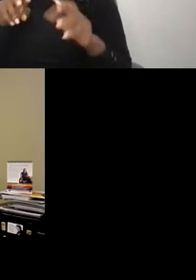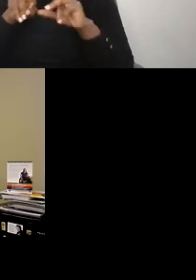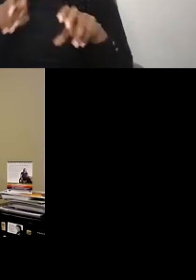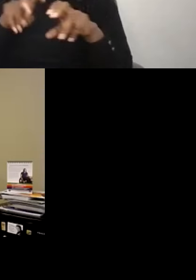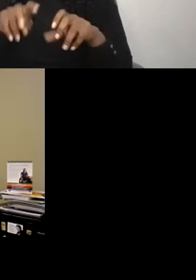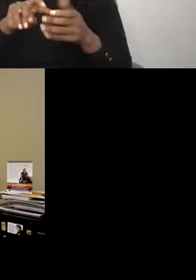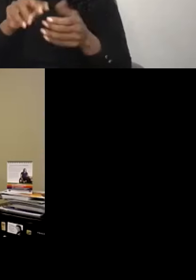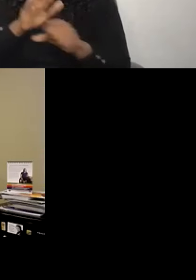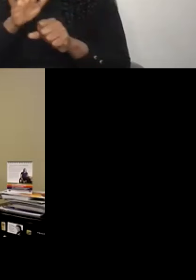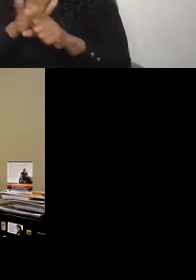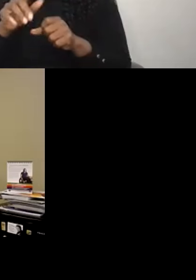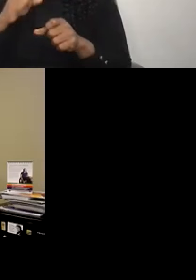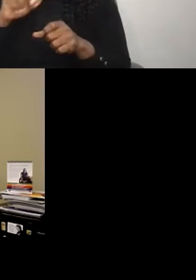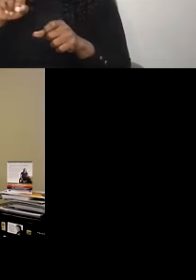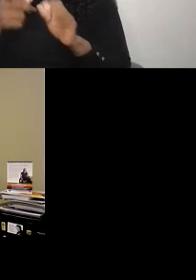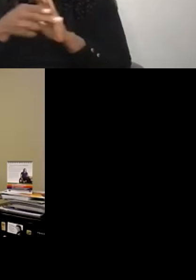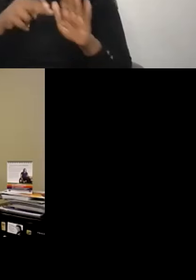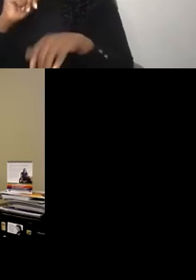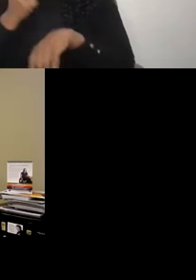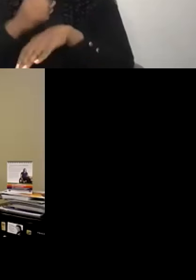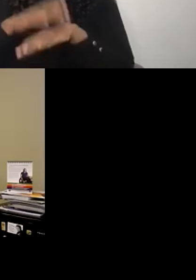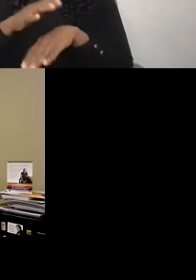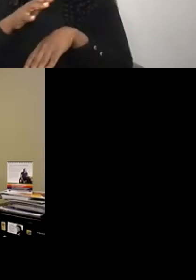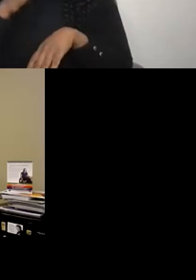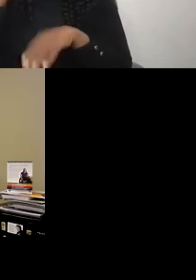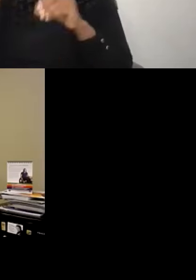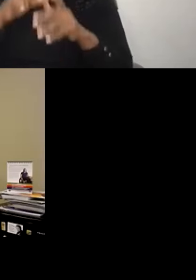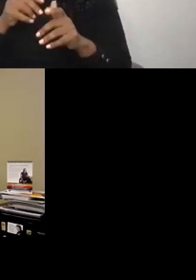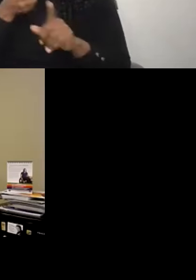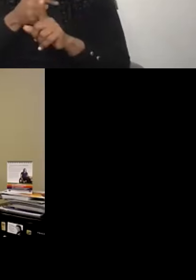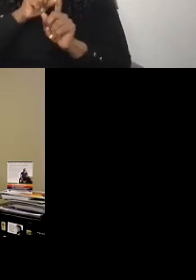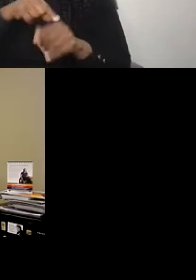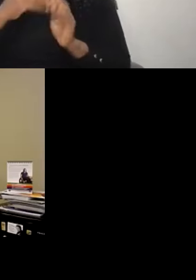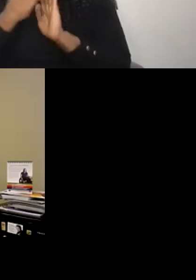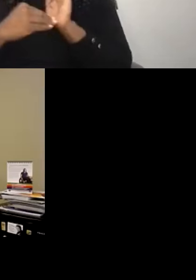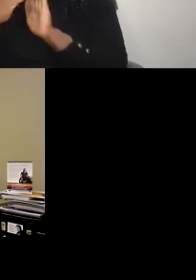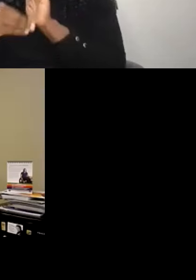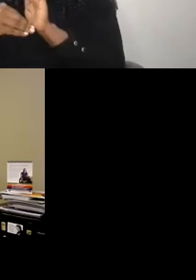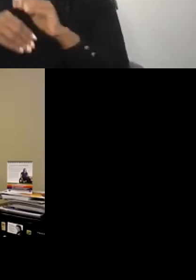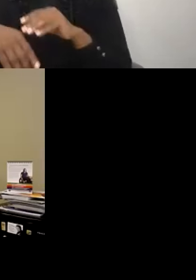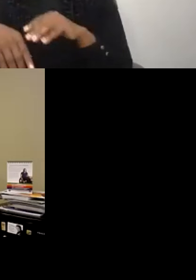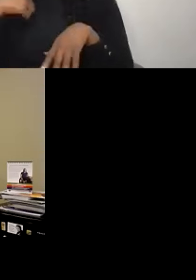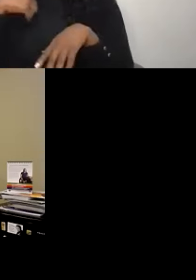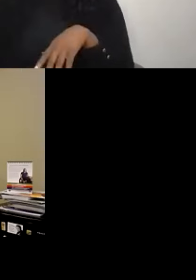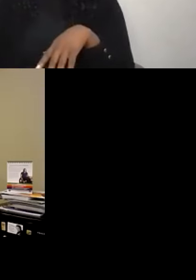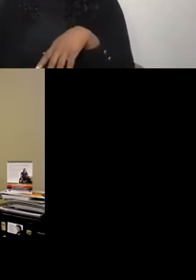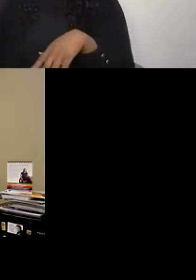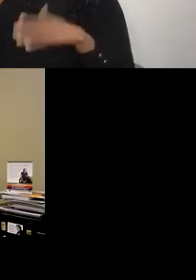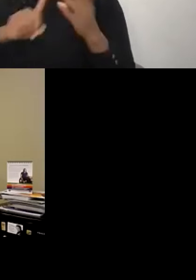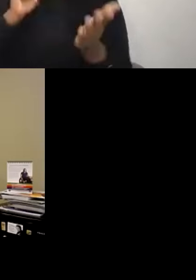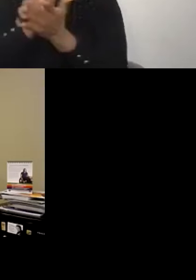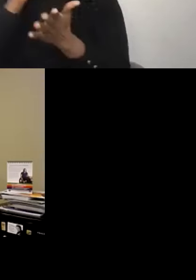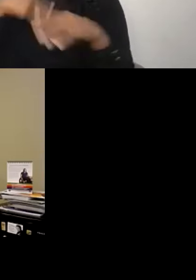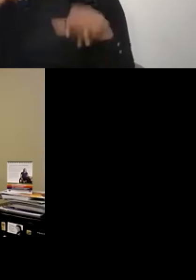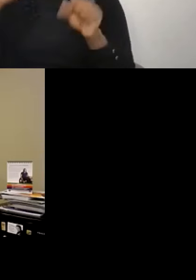is it enough to diagnose ADHD based on parent and teacher self-reports? I could give a whole hour lecture on